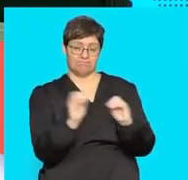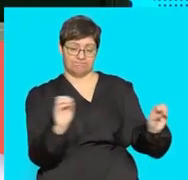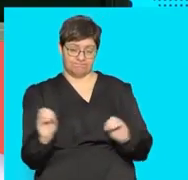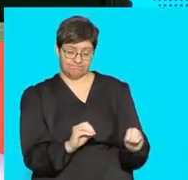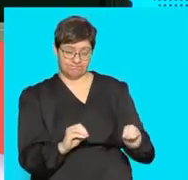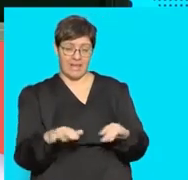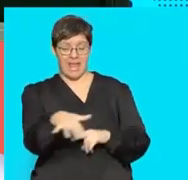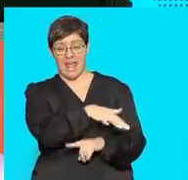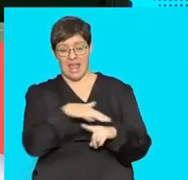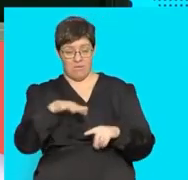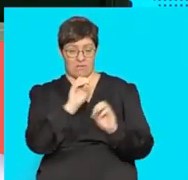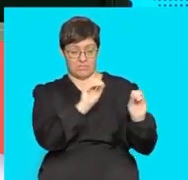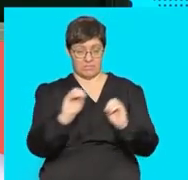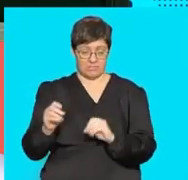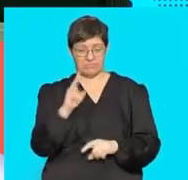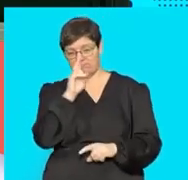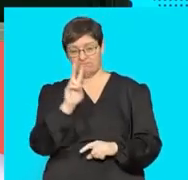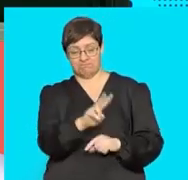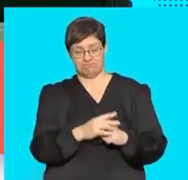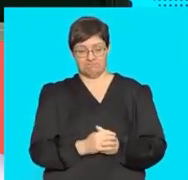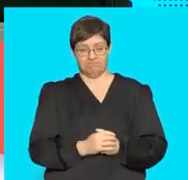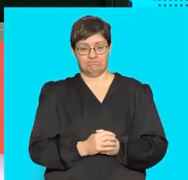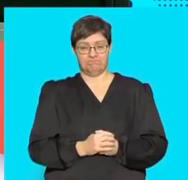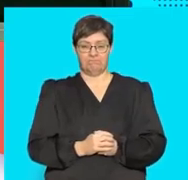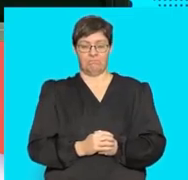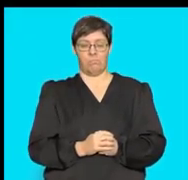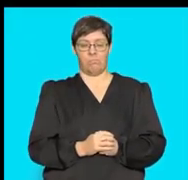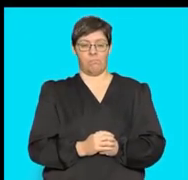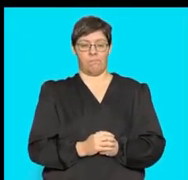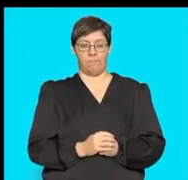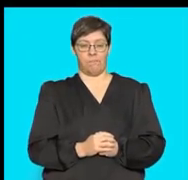that into our area formula. Let's go back to the board.